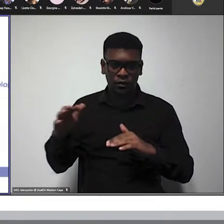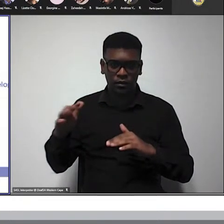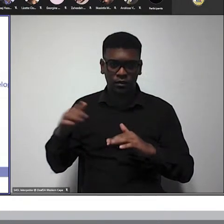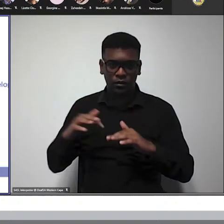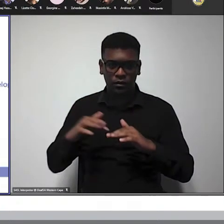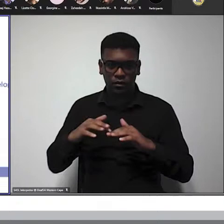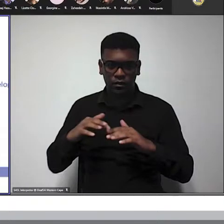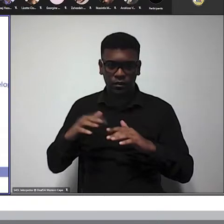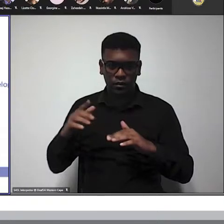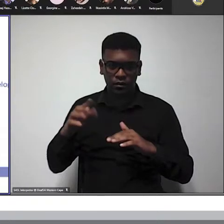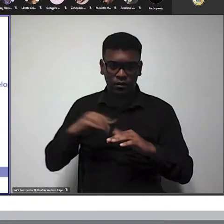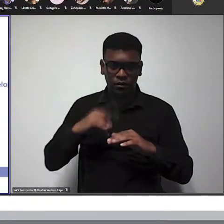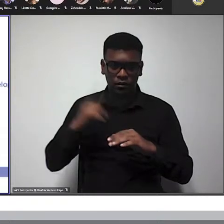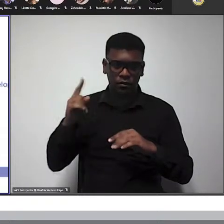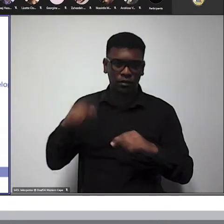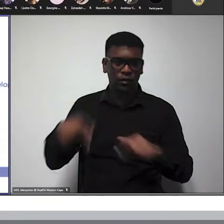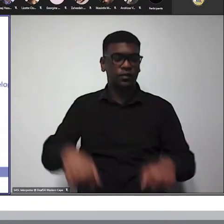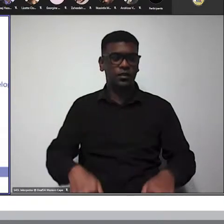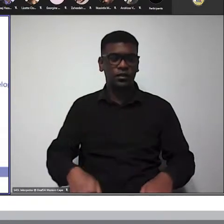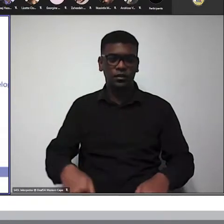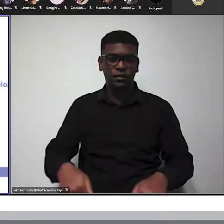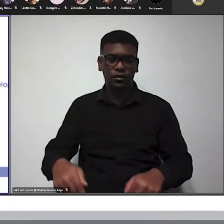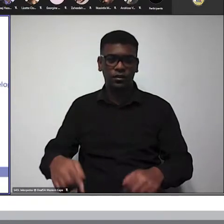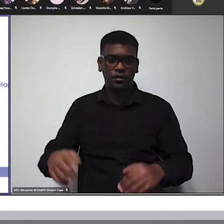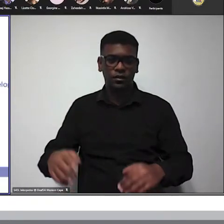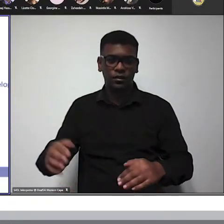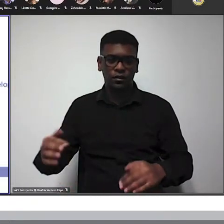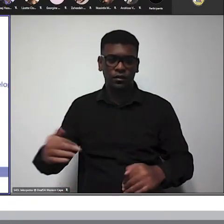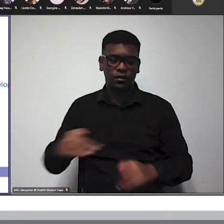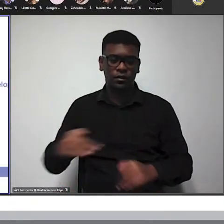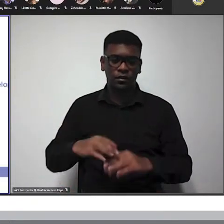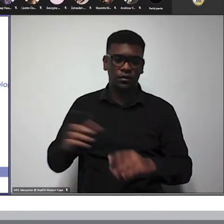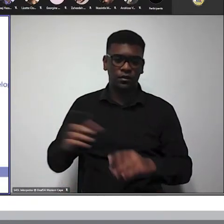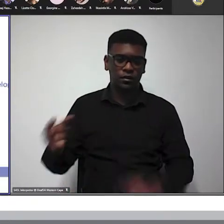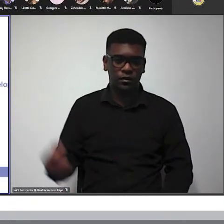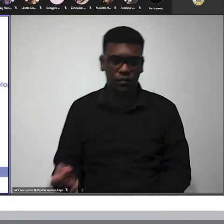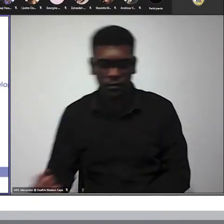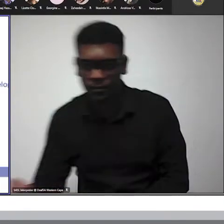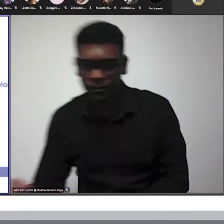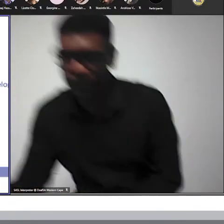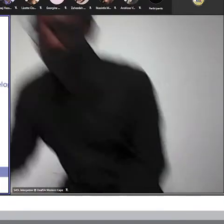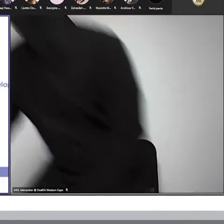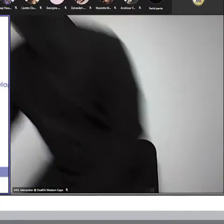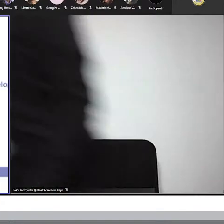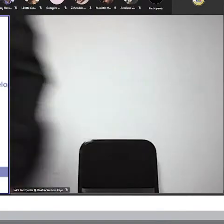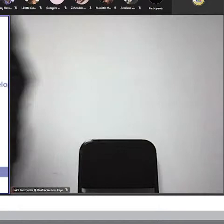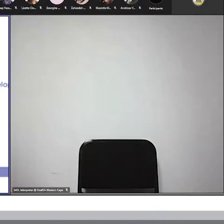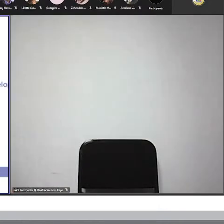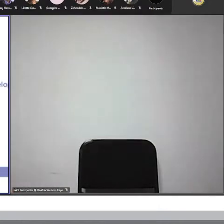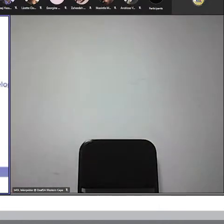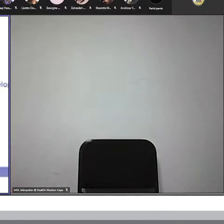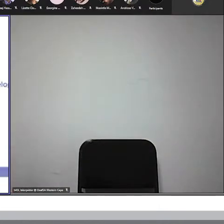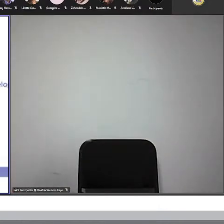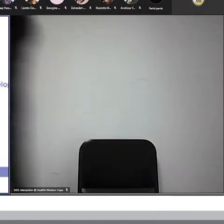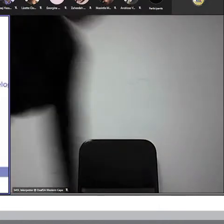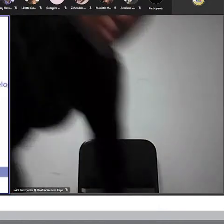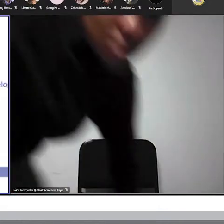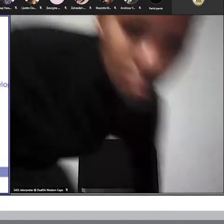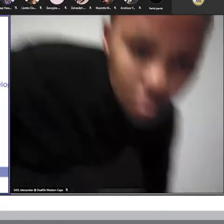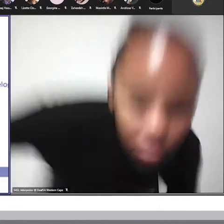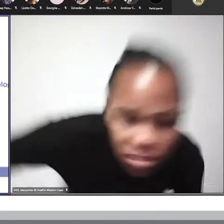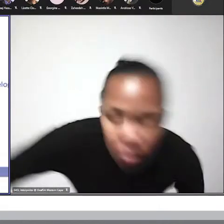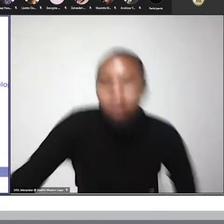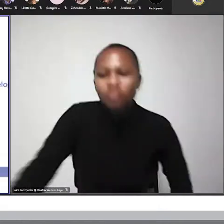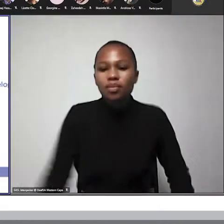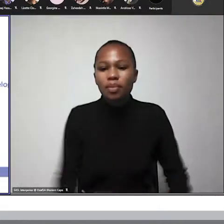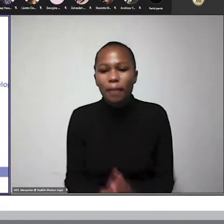the world of the same commodity that we are really good with. So that's given us a lens in terms of short-term opportunities. Then in terms of